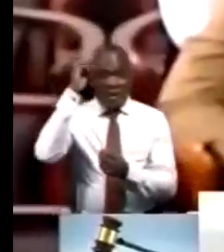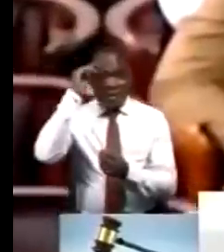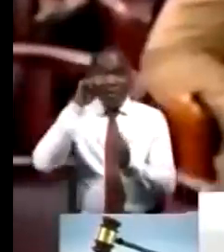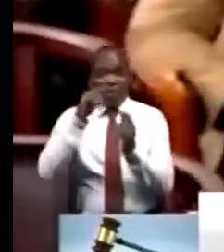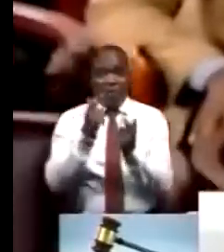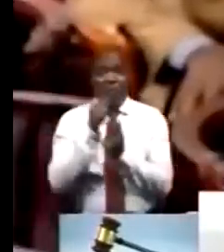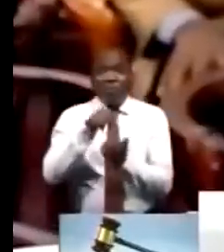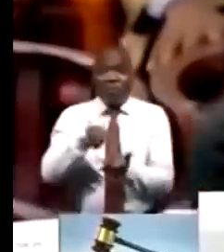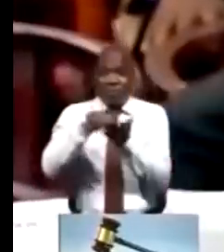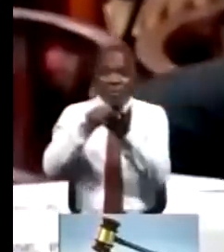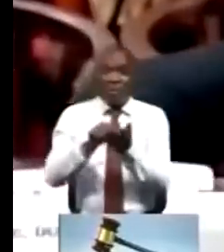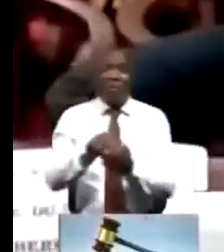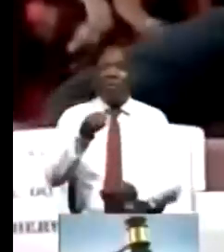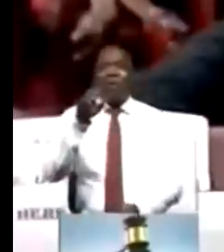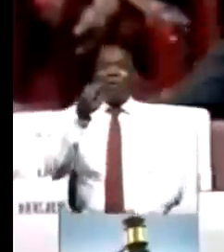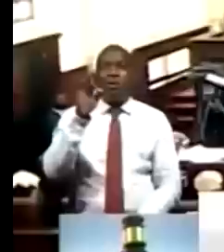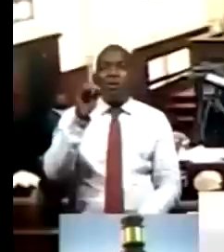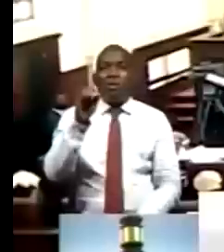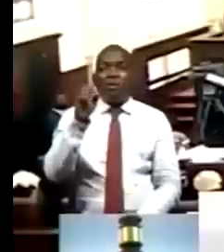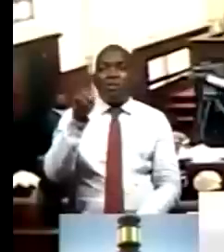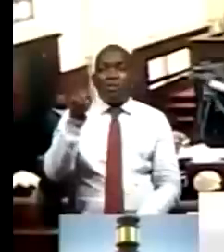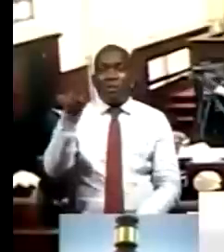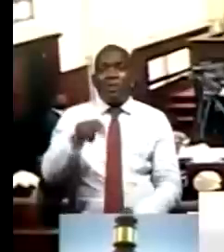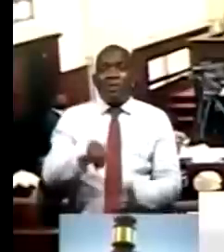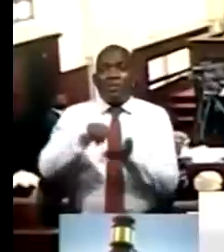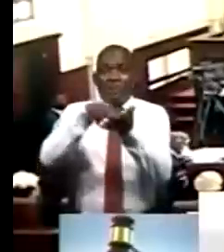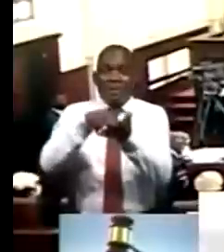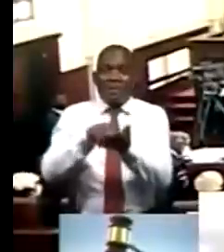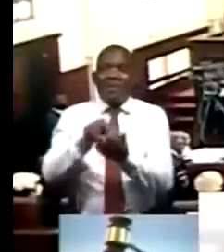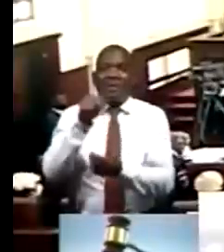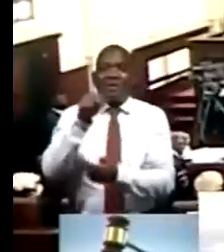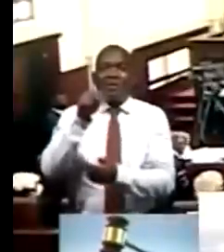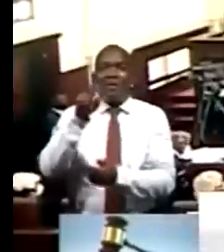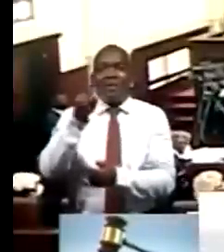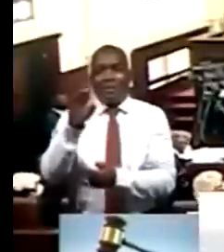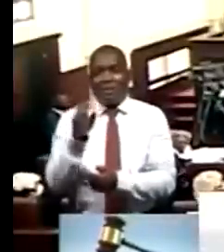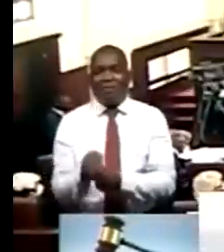Samuel Ofosu Ampo for my lords, who's representing the petitioner.